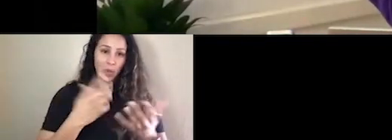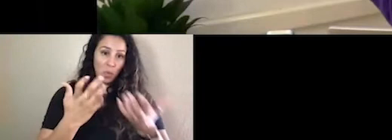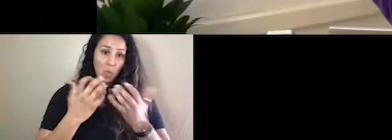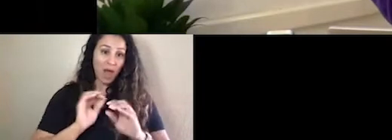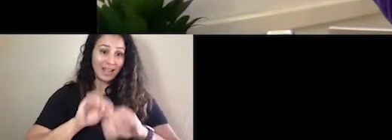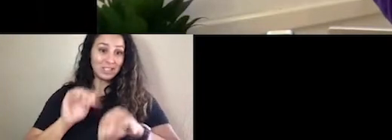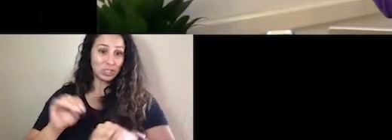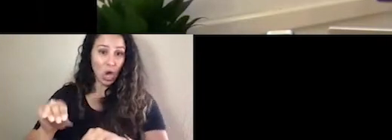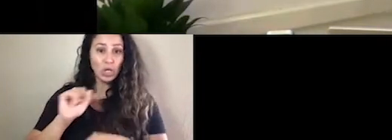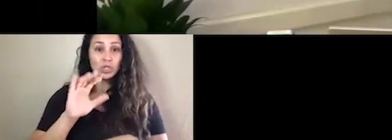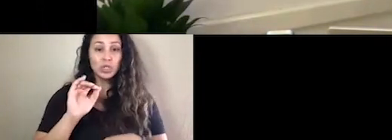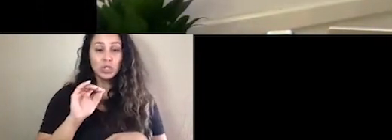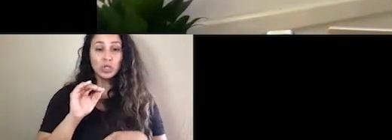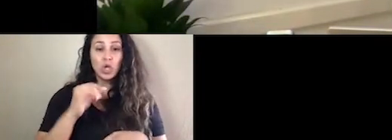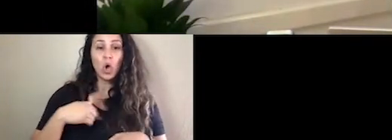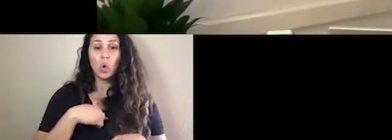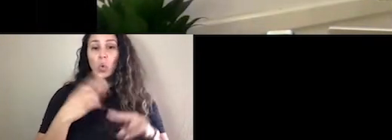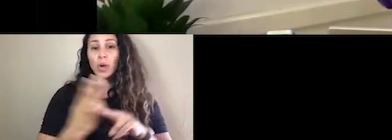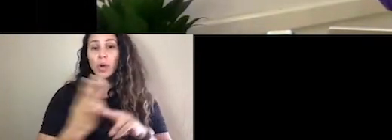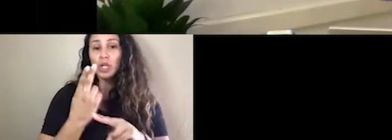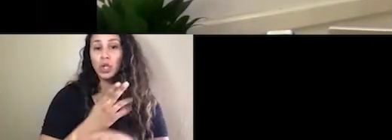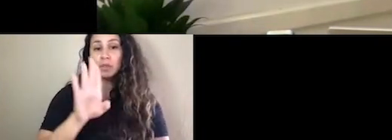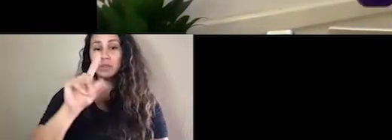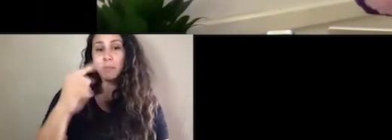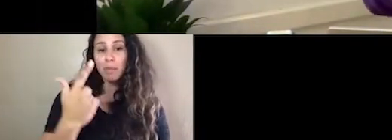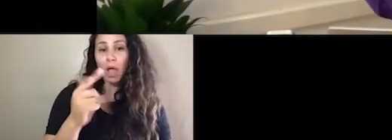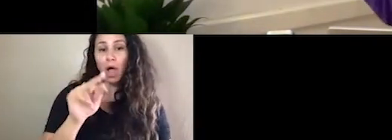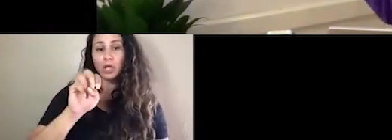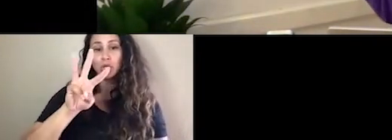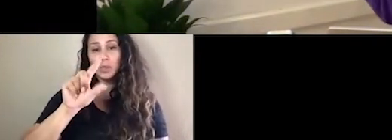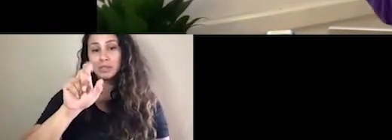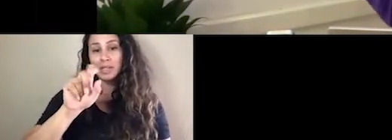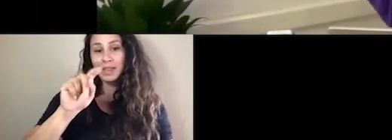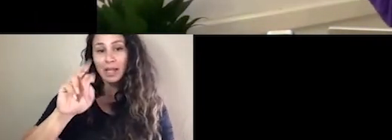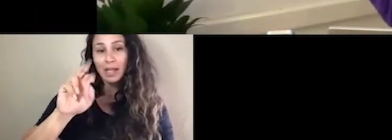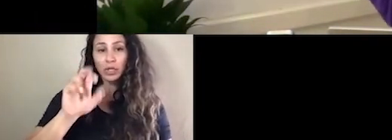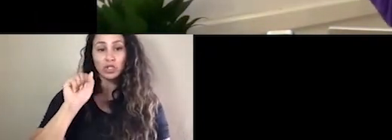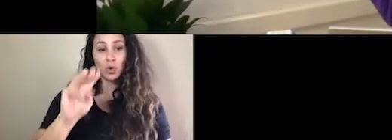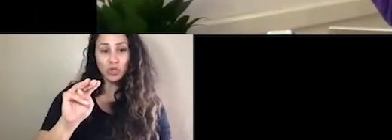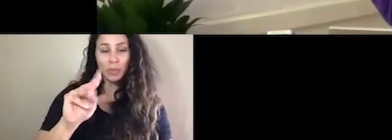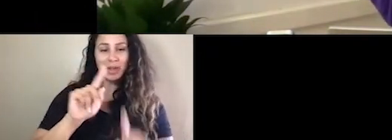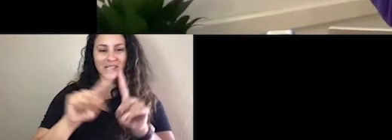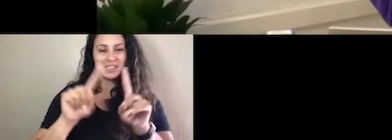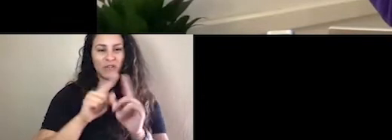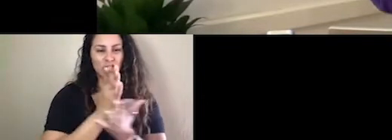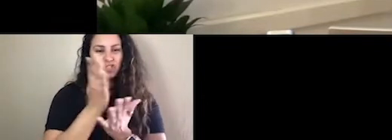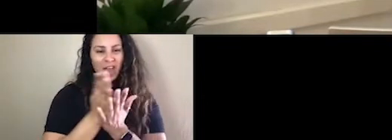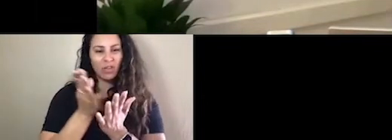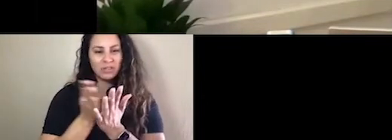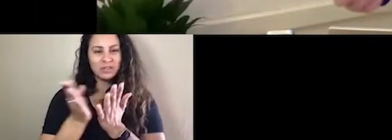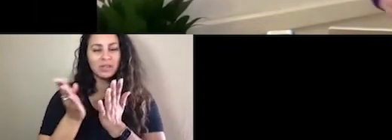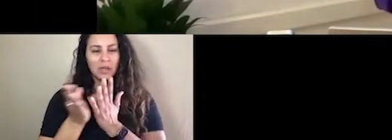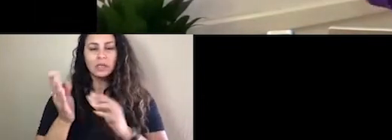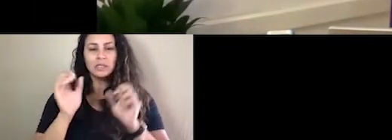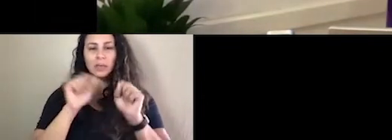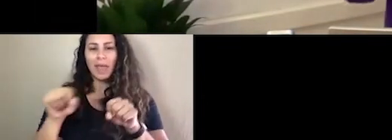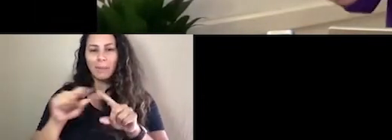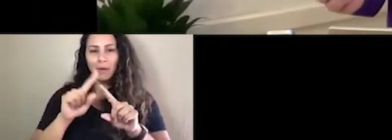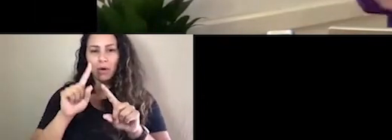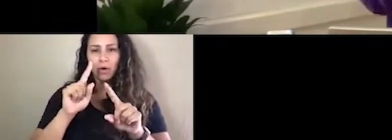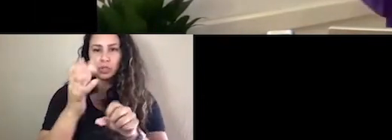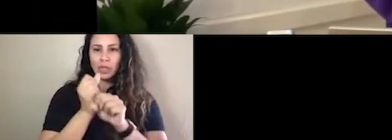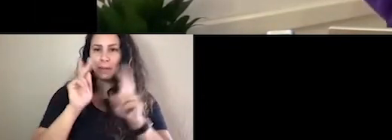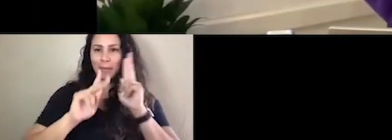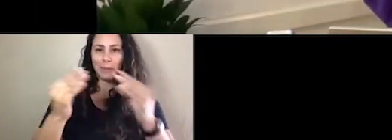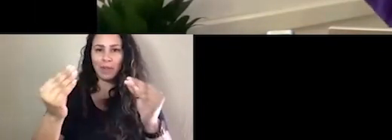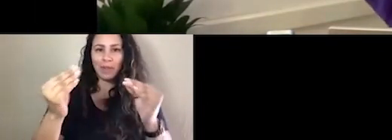at Caxio, we used blog, newsletter, social media, several channels in order to get installations, get more